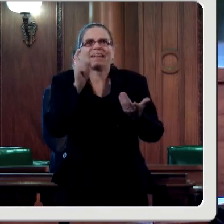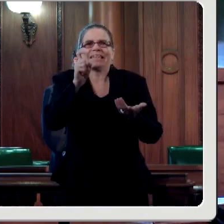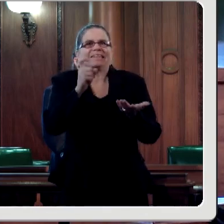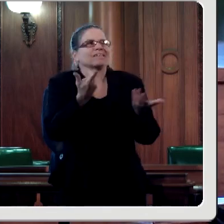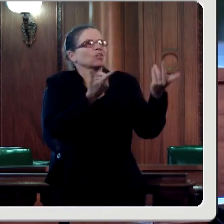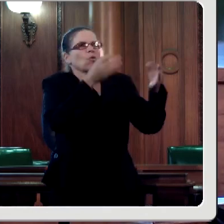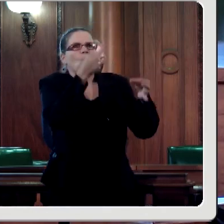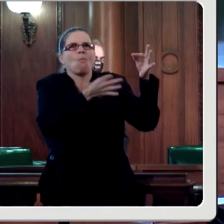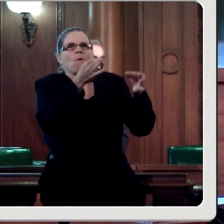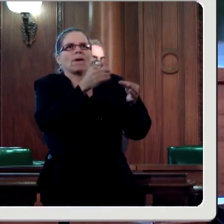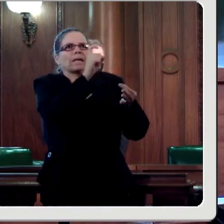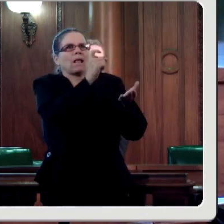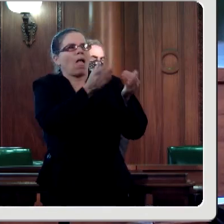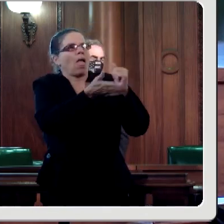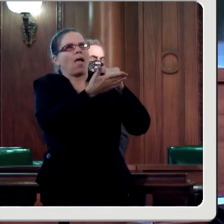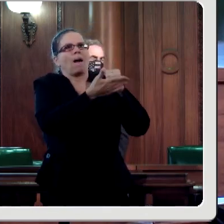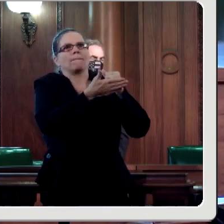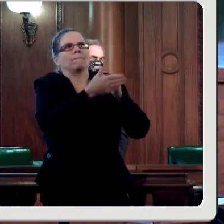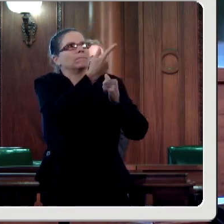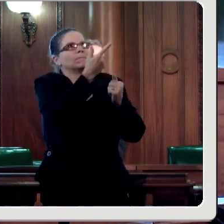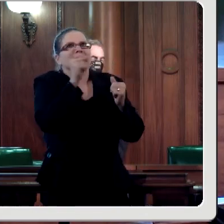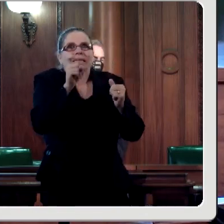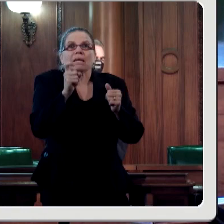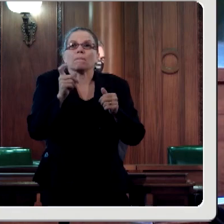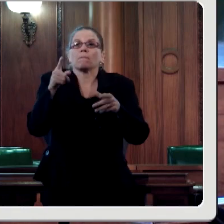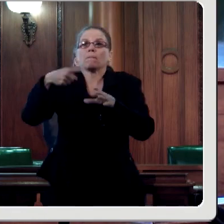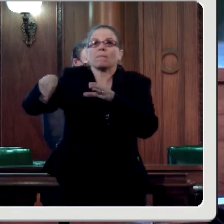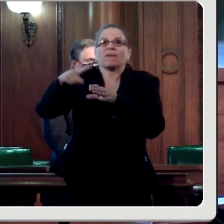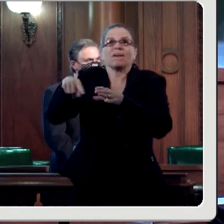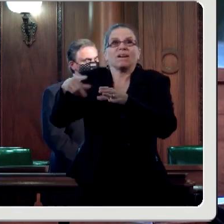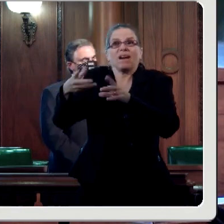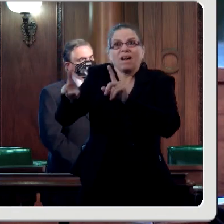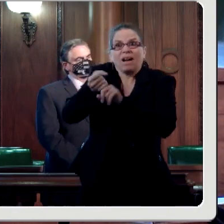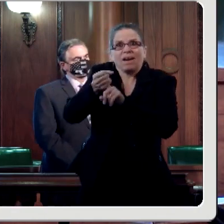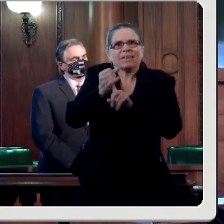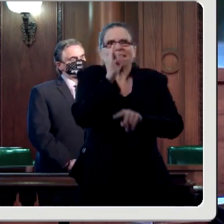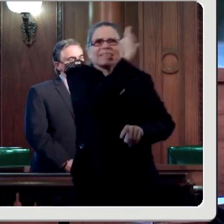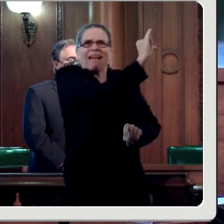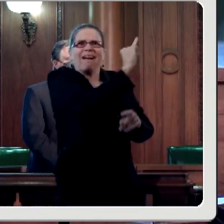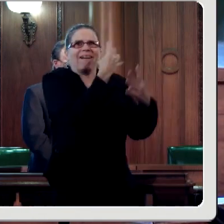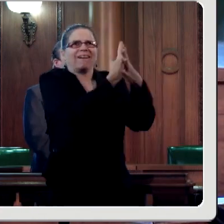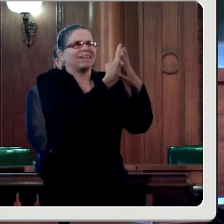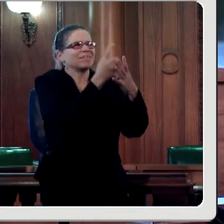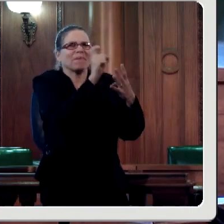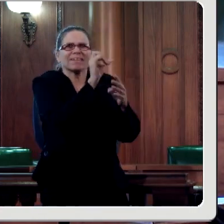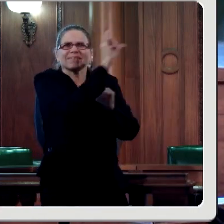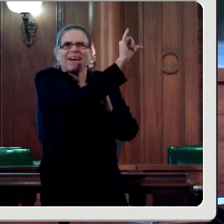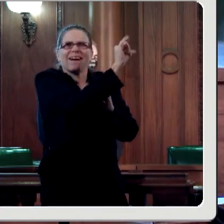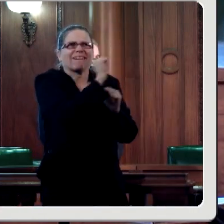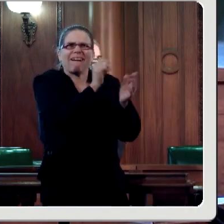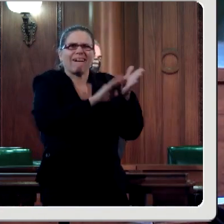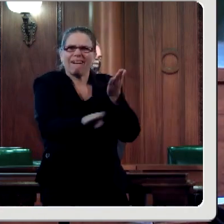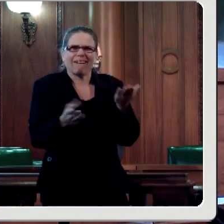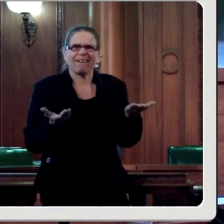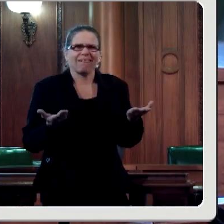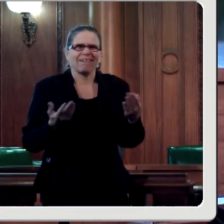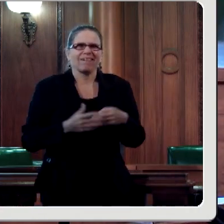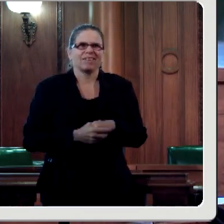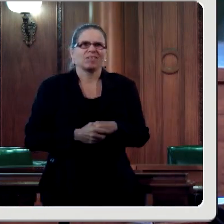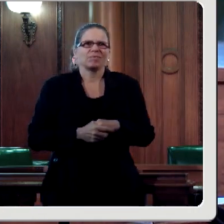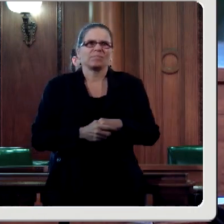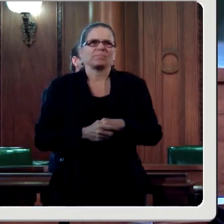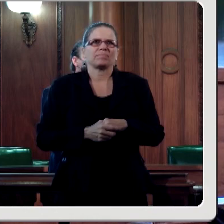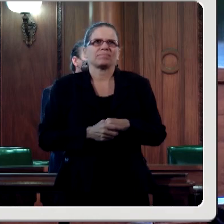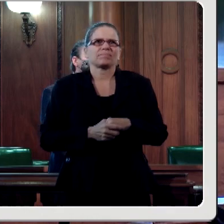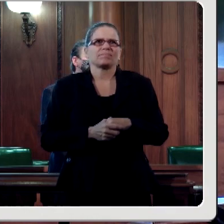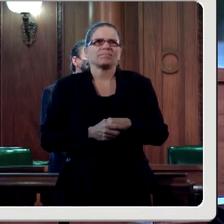these offenders. The mayor also mentioned that Springfield, as was cited before, was one of the few departments